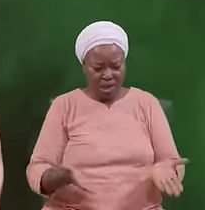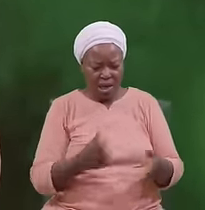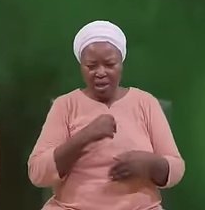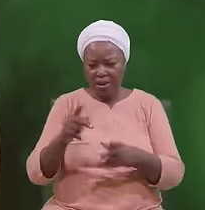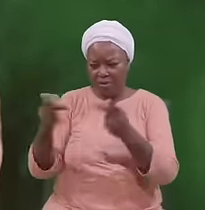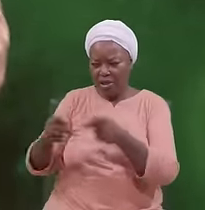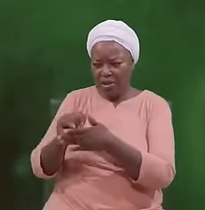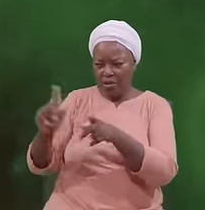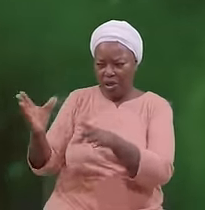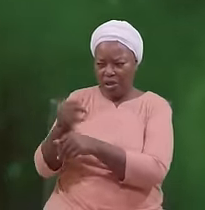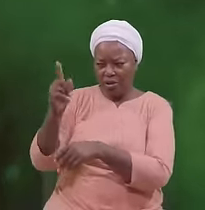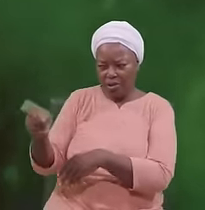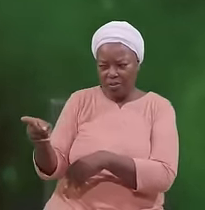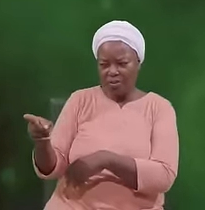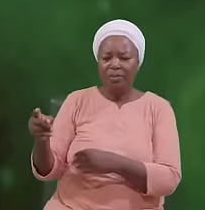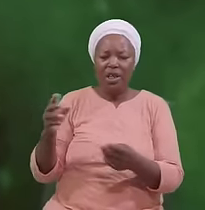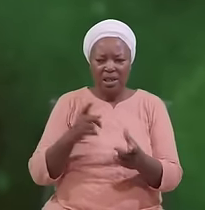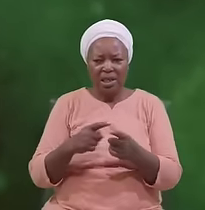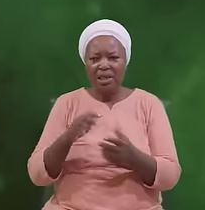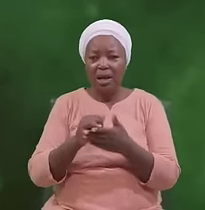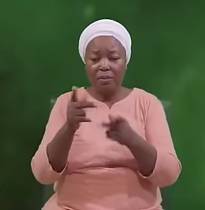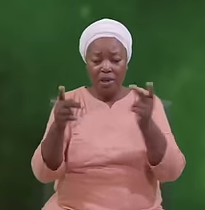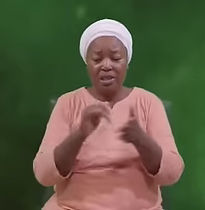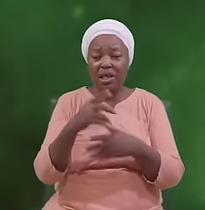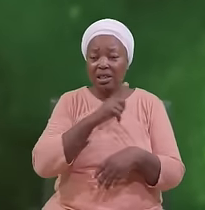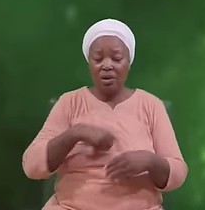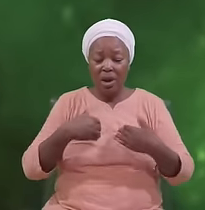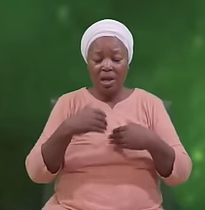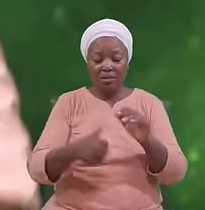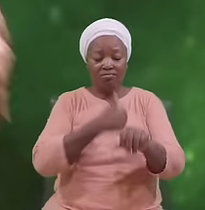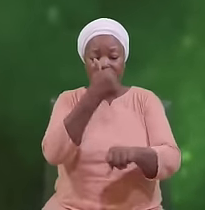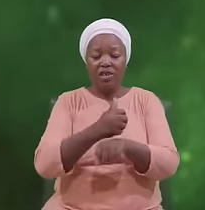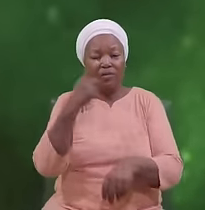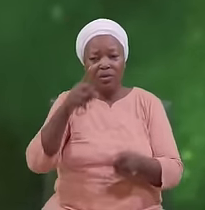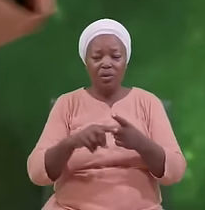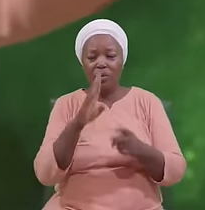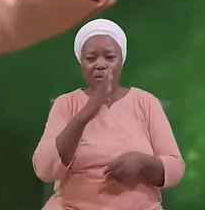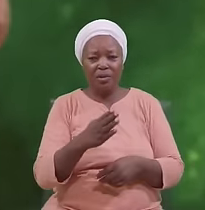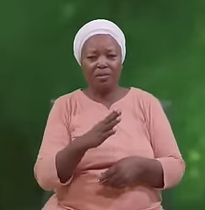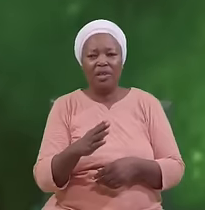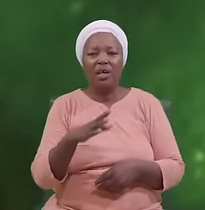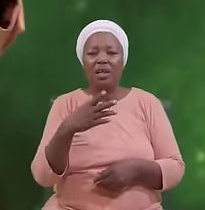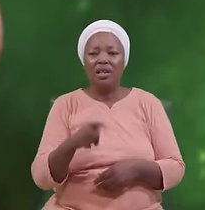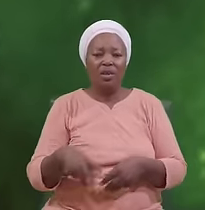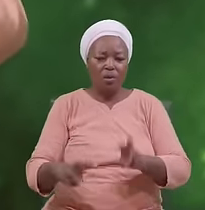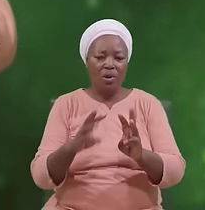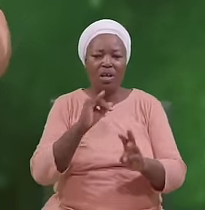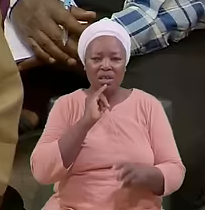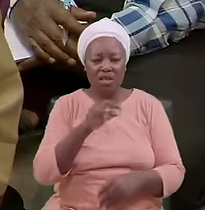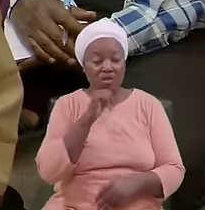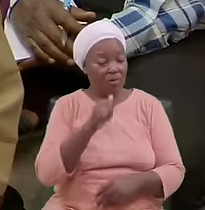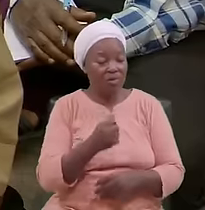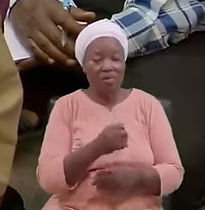get to, that the place the Lord has ordained you'll get to, the way is now